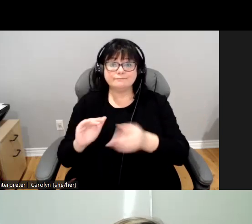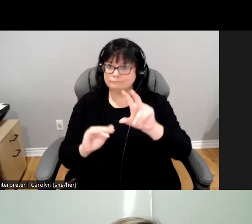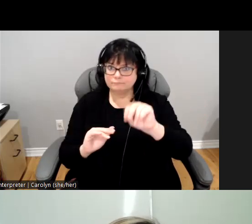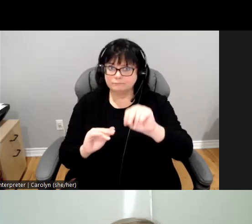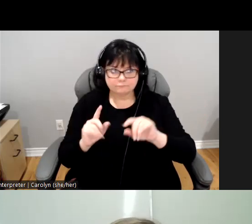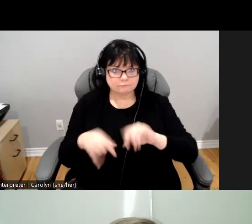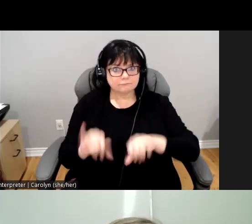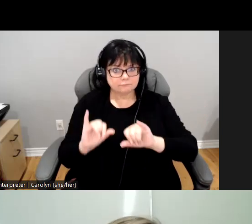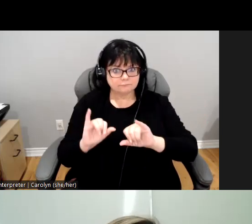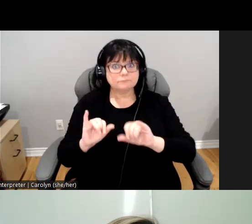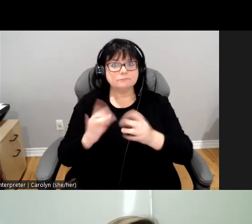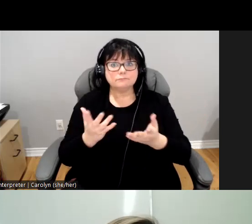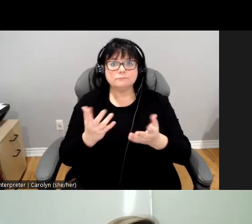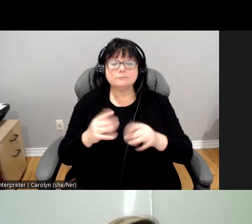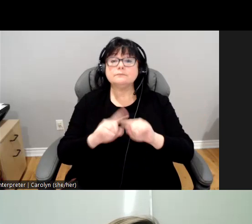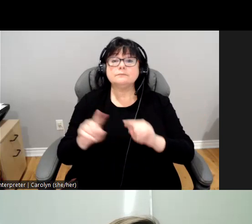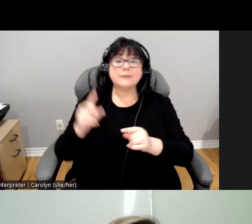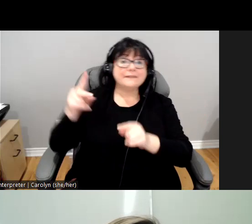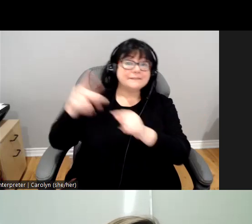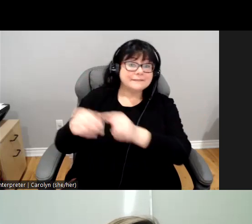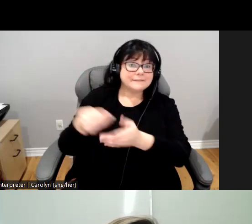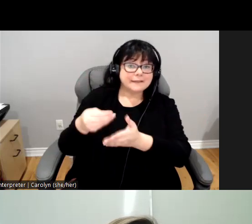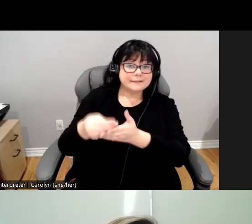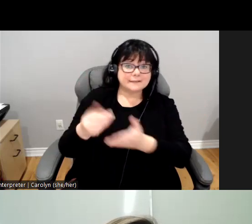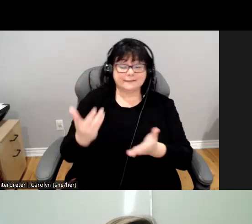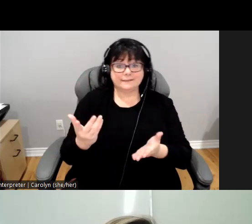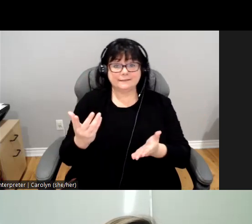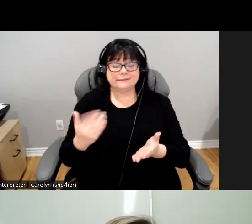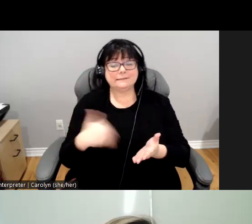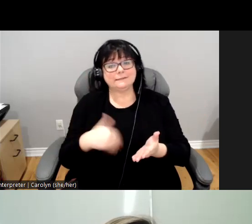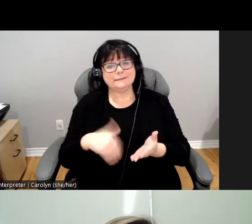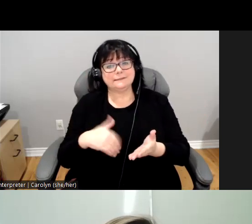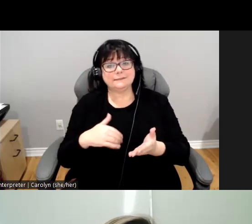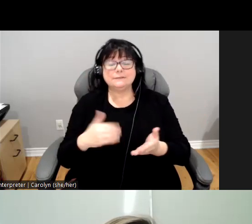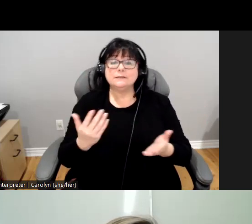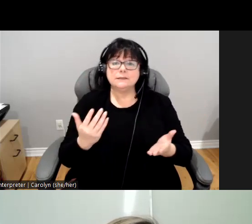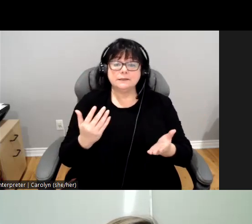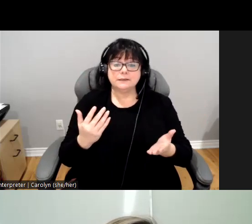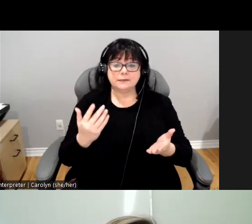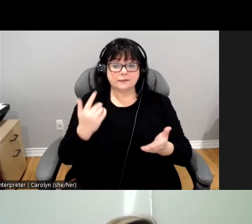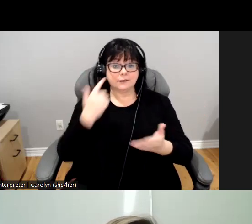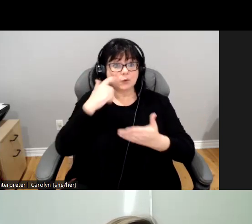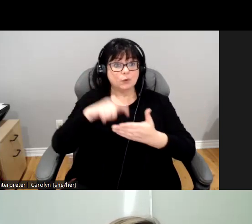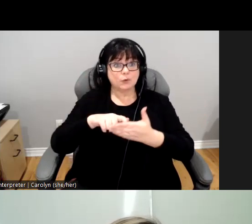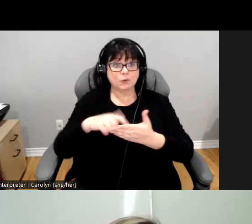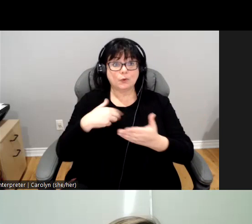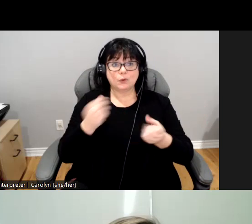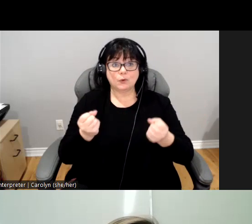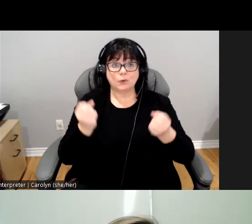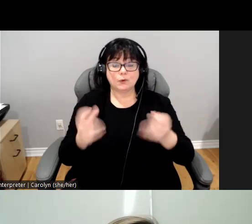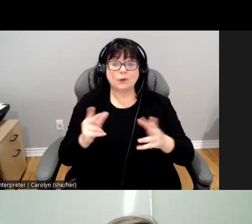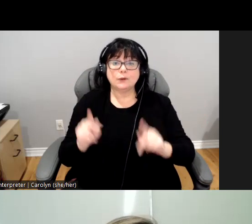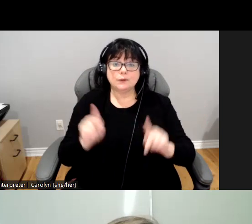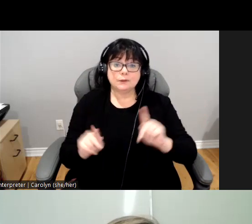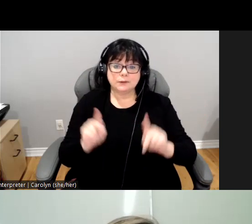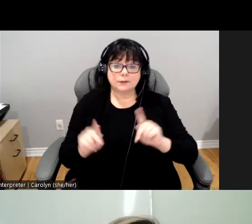with the ministry change. So we found that we had a lot of people in our area And I